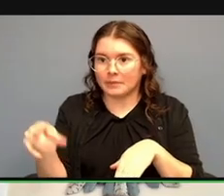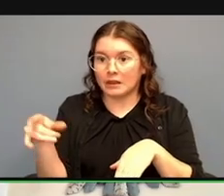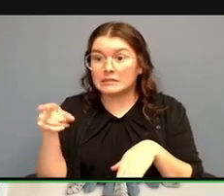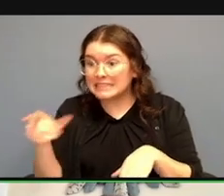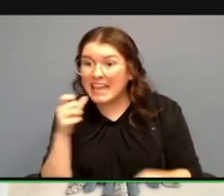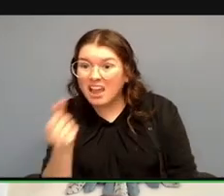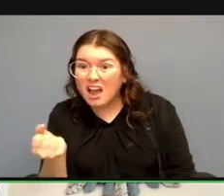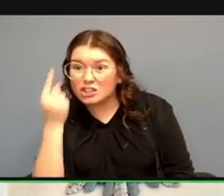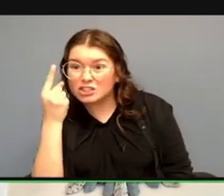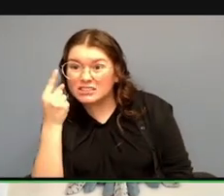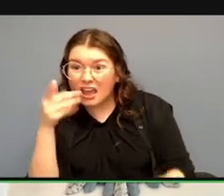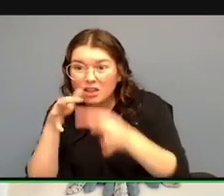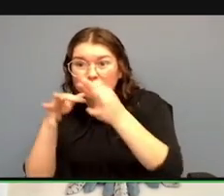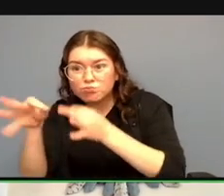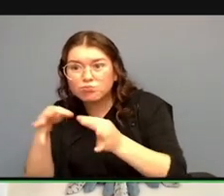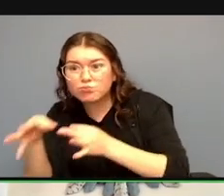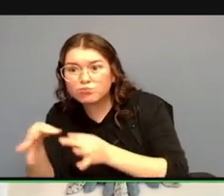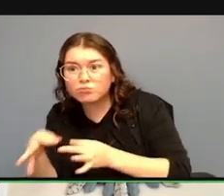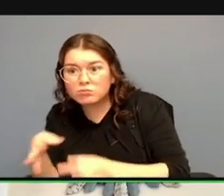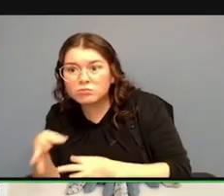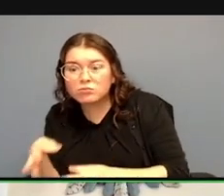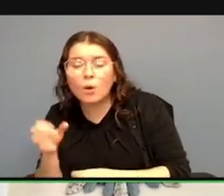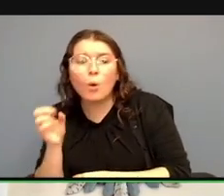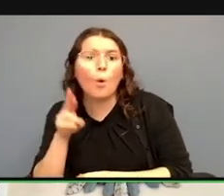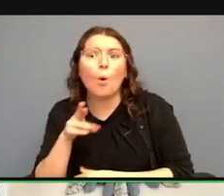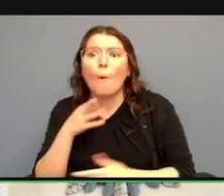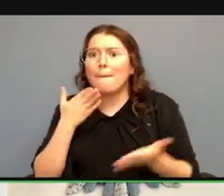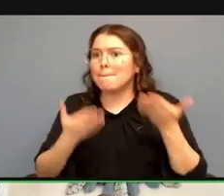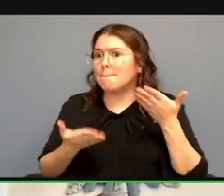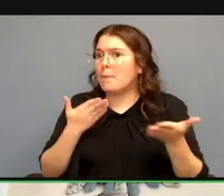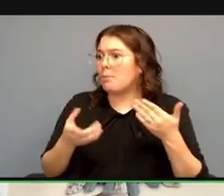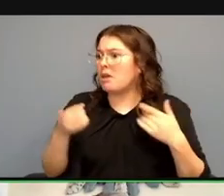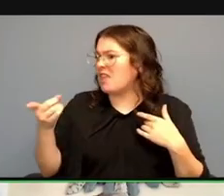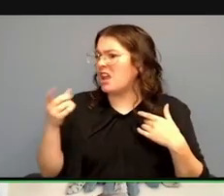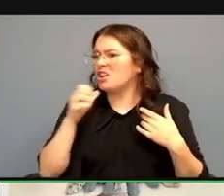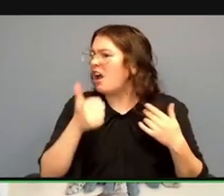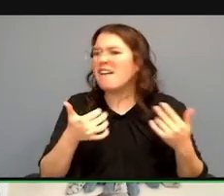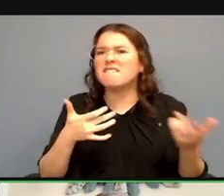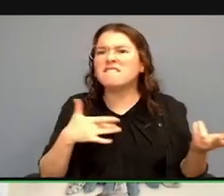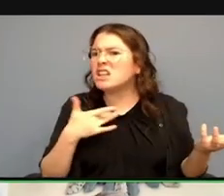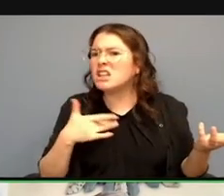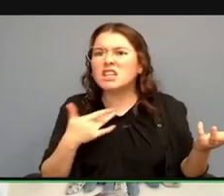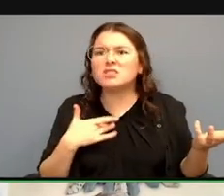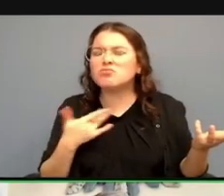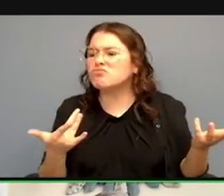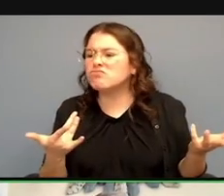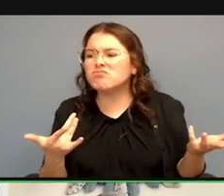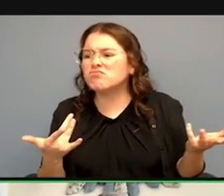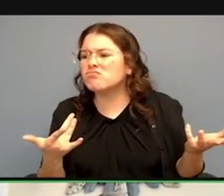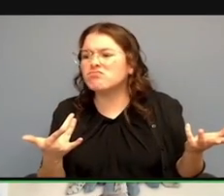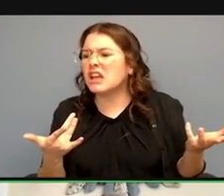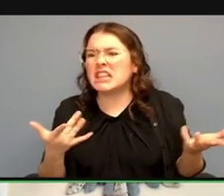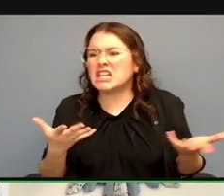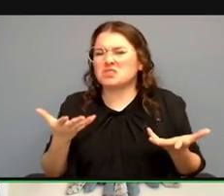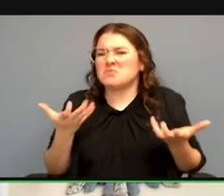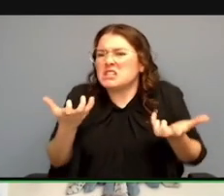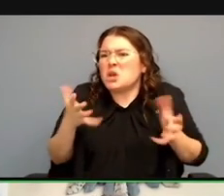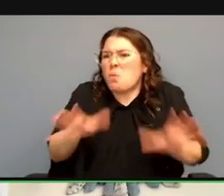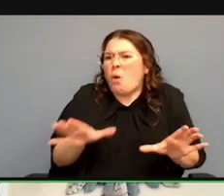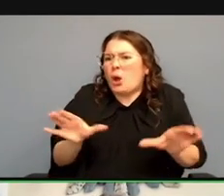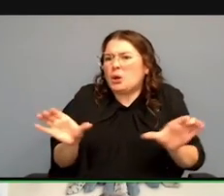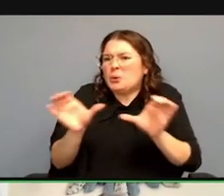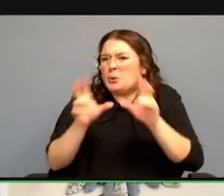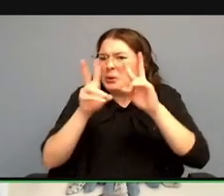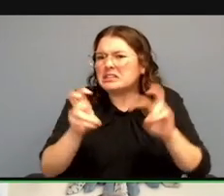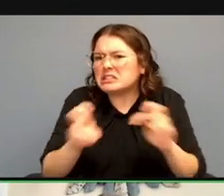understand the instructions, or maybe was just not feeling like doing what the assessor was